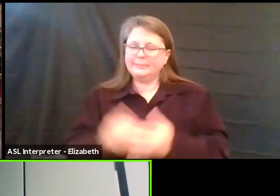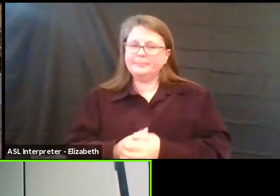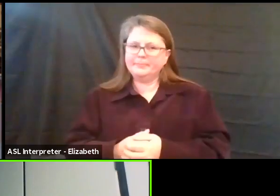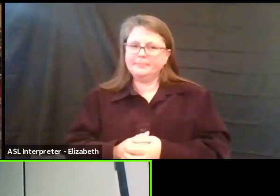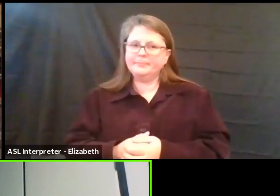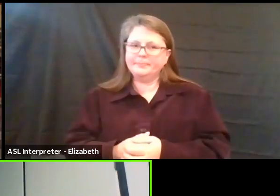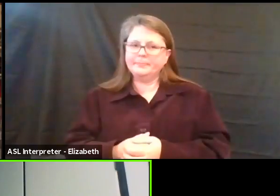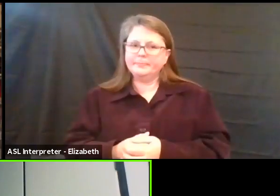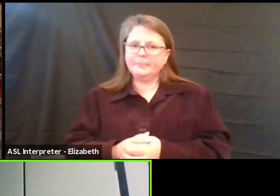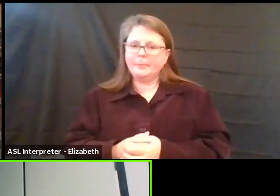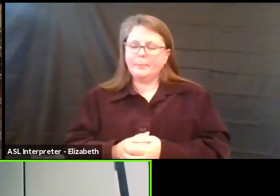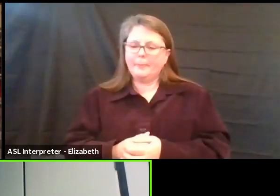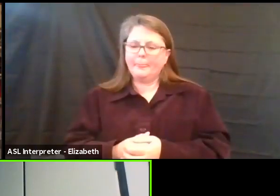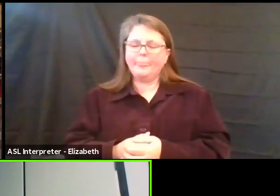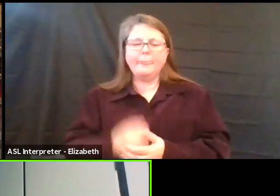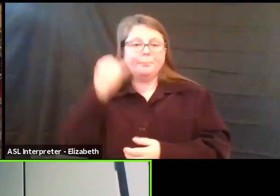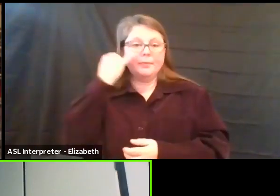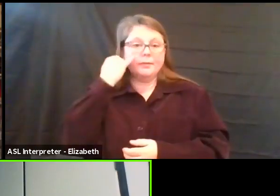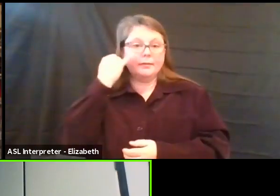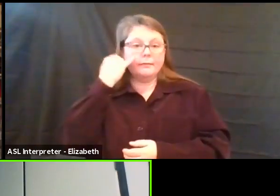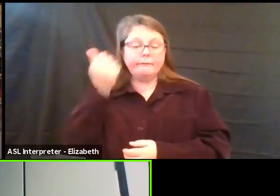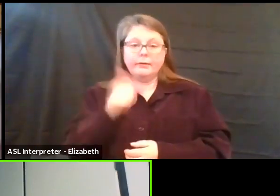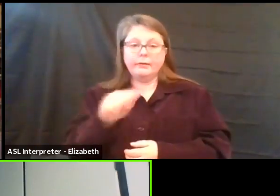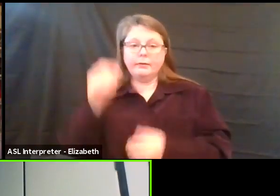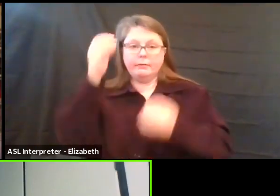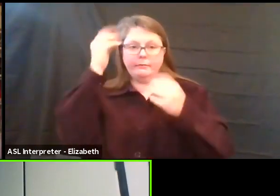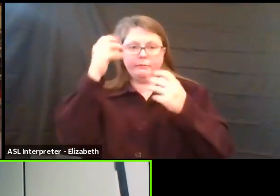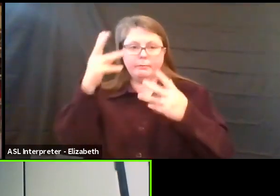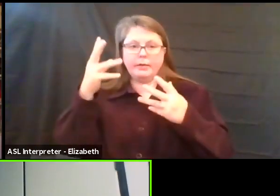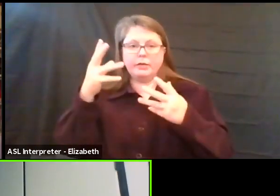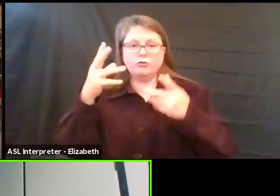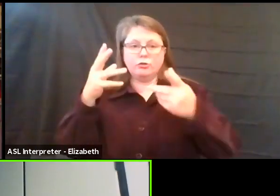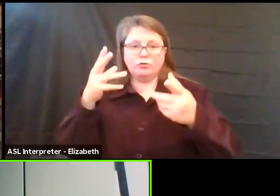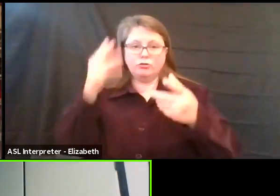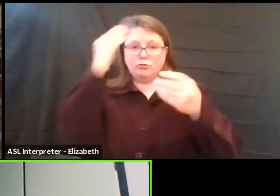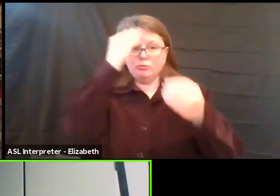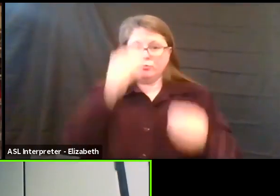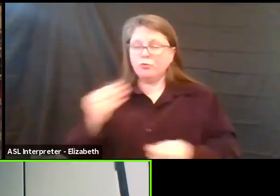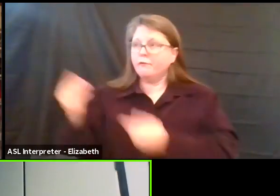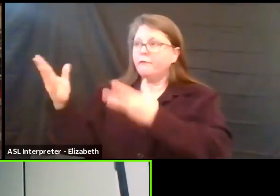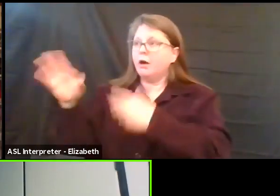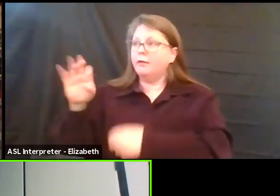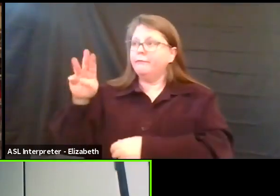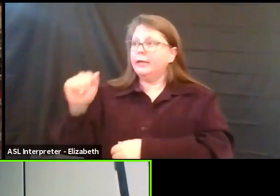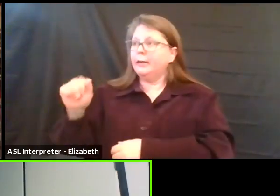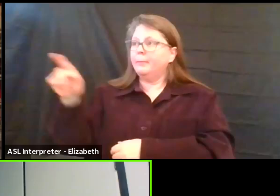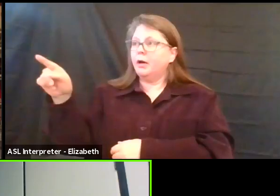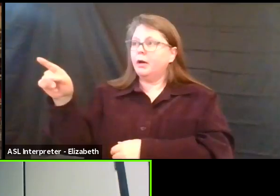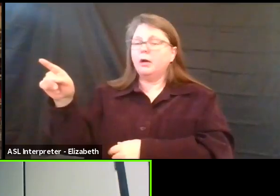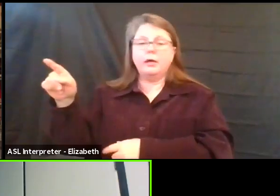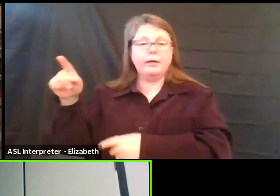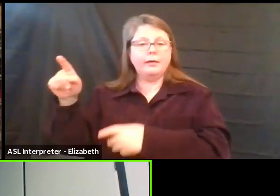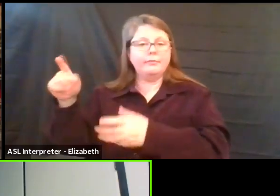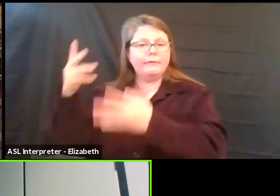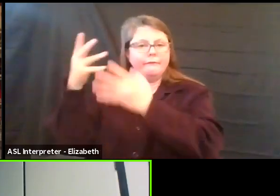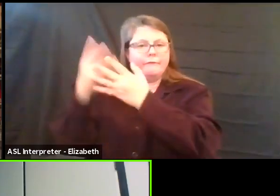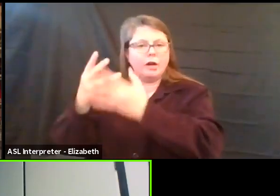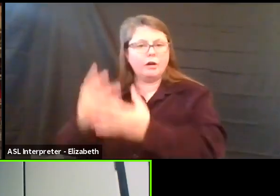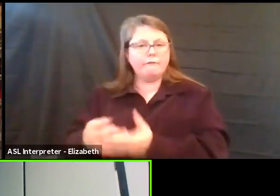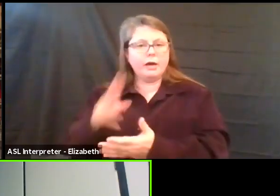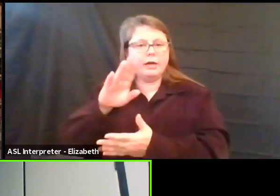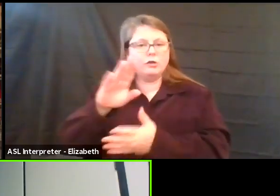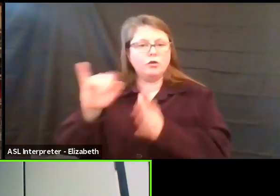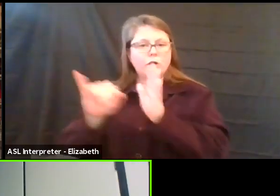information that's provided that doesn't match up, like if the identity verification doesn't make it through our